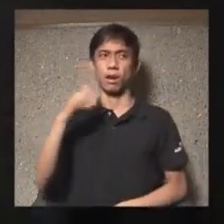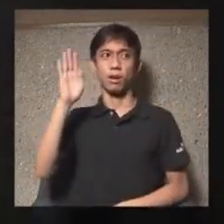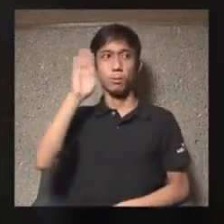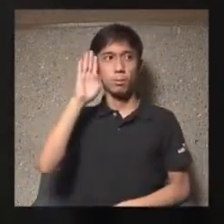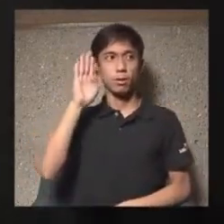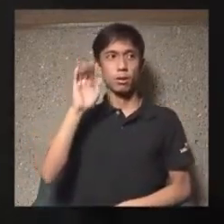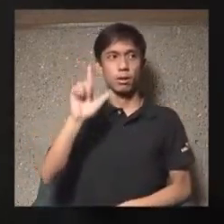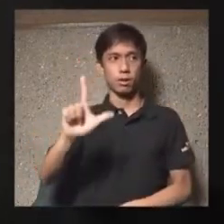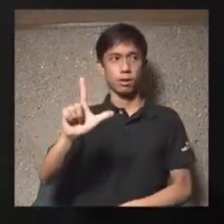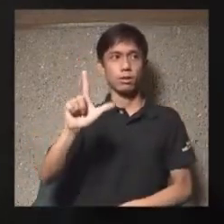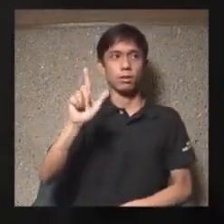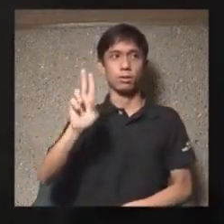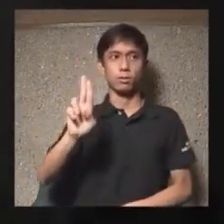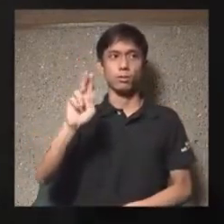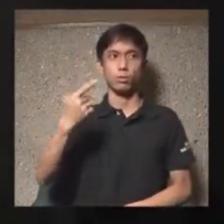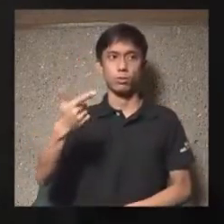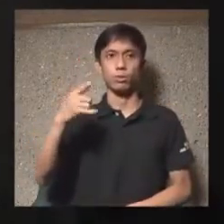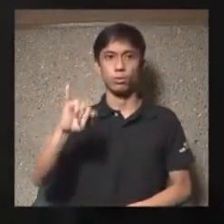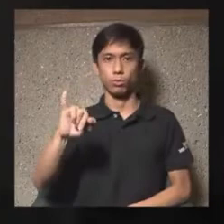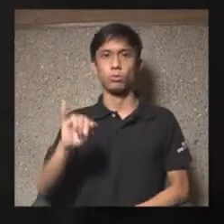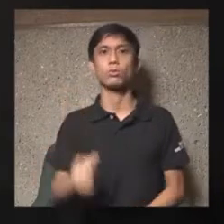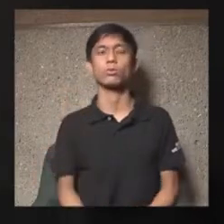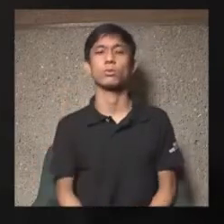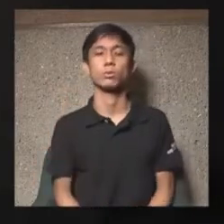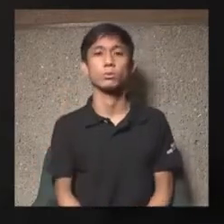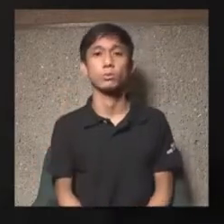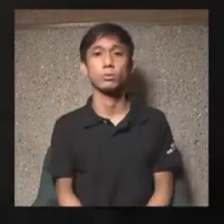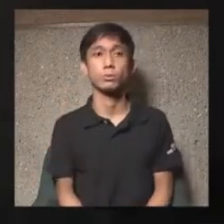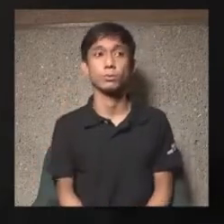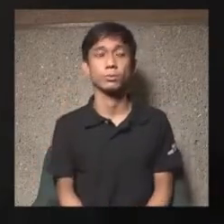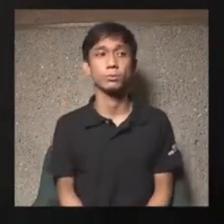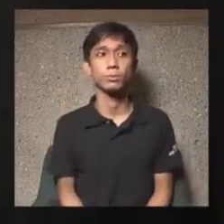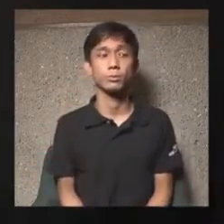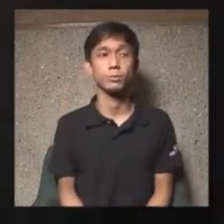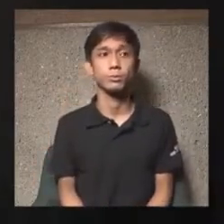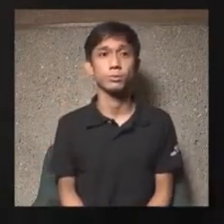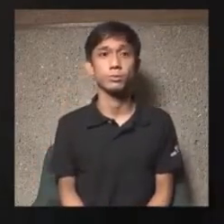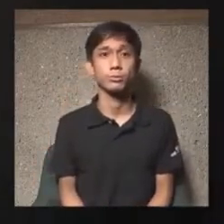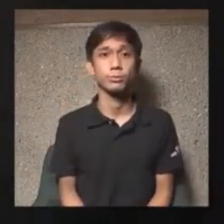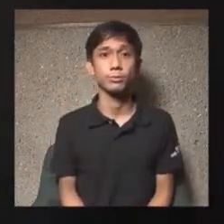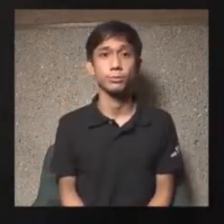I want you to know that when you do that, you're not going to be rich right away.